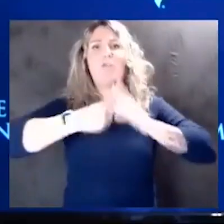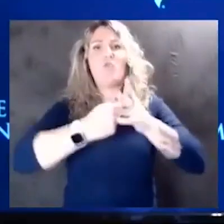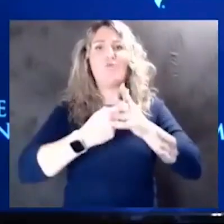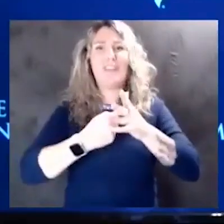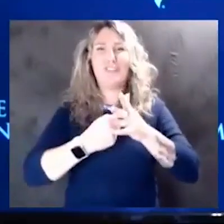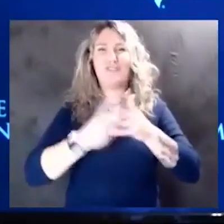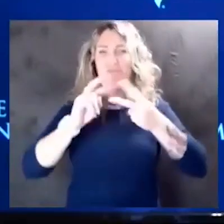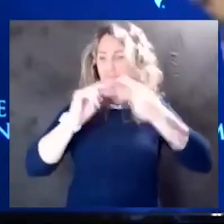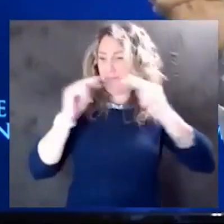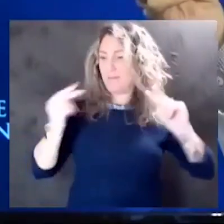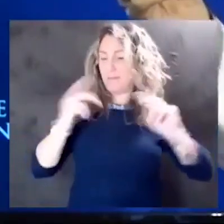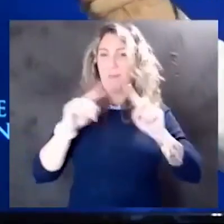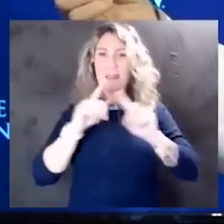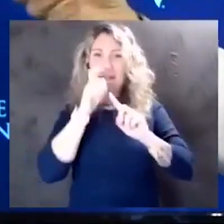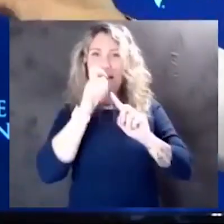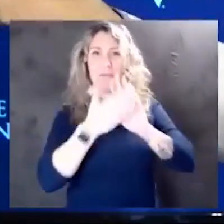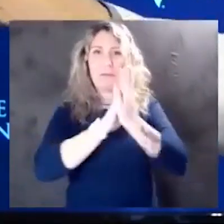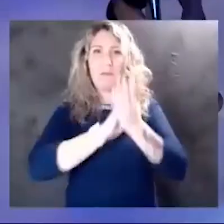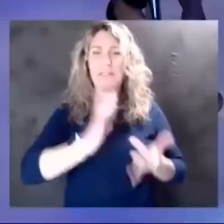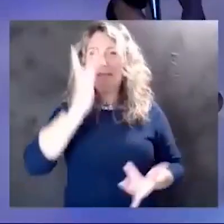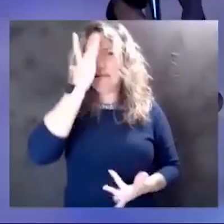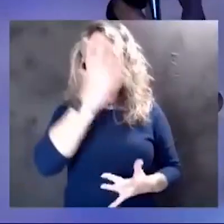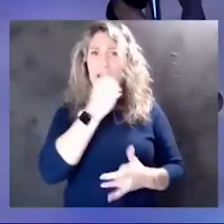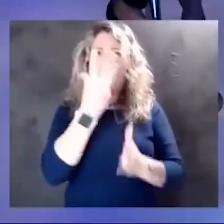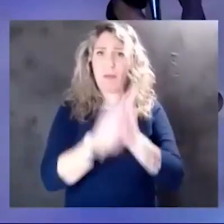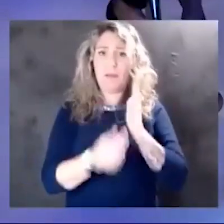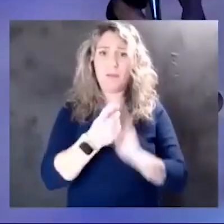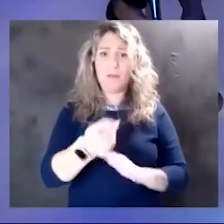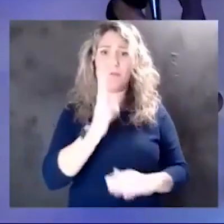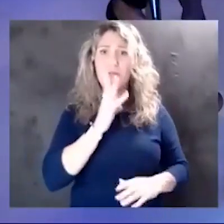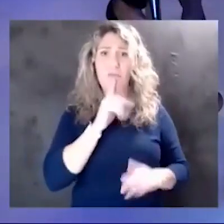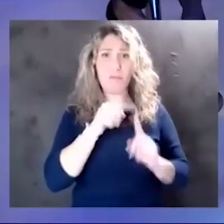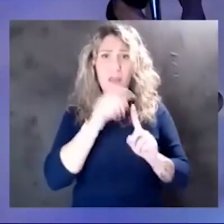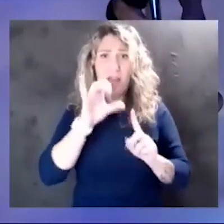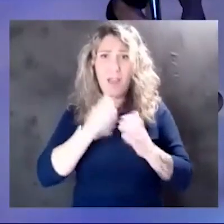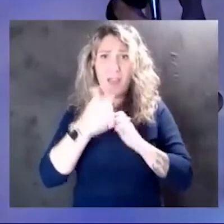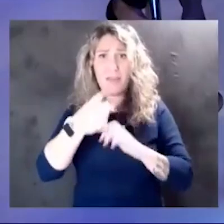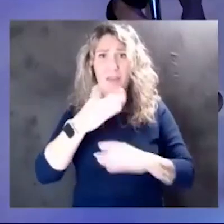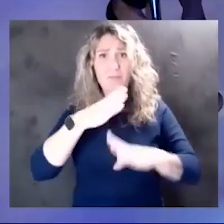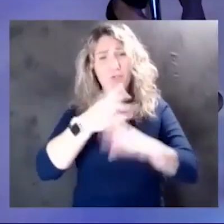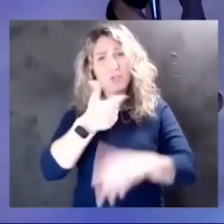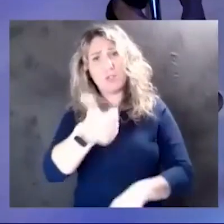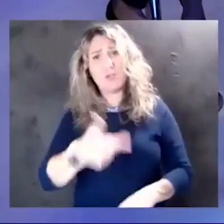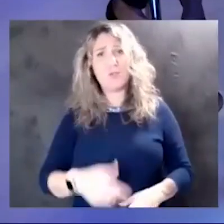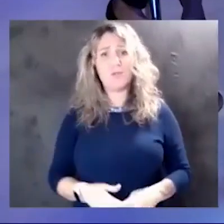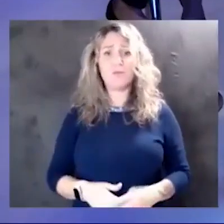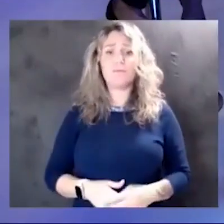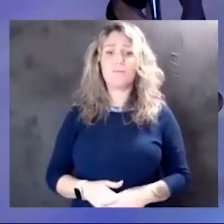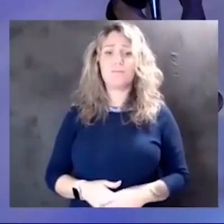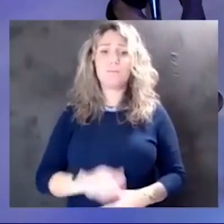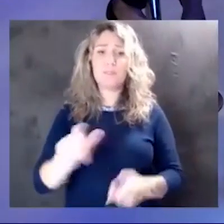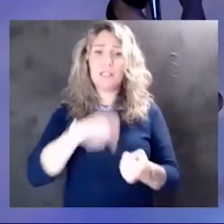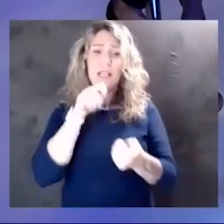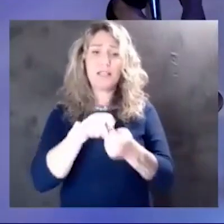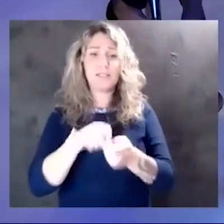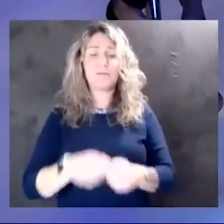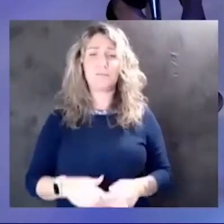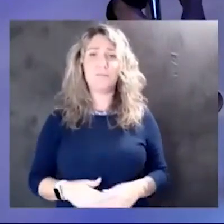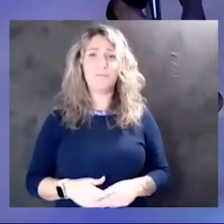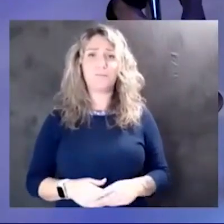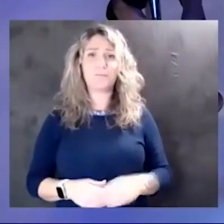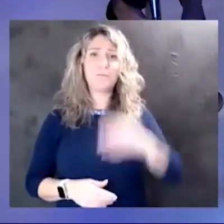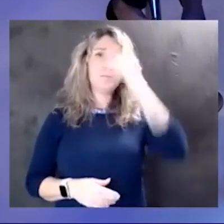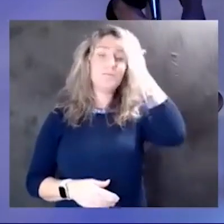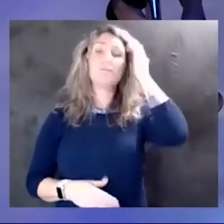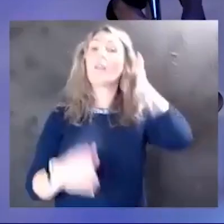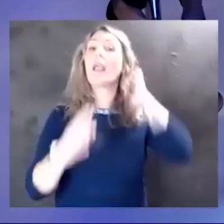as sick and it's gone. And I think you've even talked about how you think that probably helped protect you. Exactly. Yes. And I had antibody tests actually the week